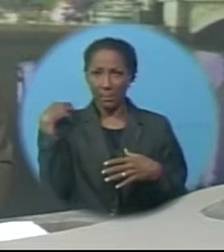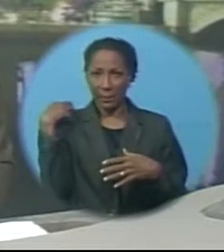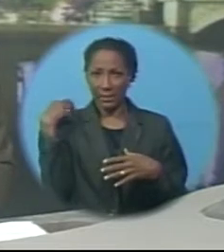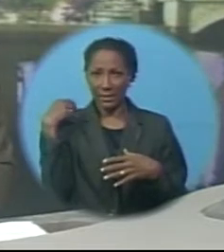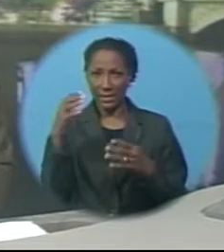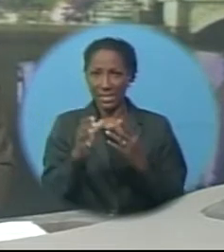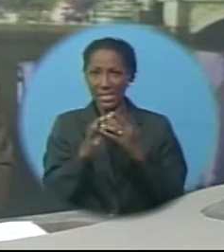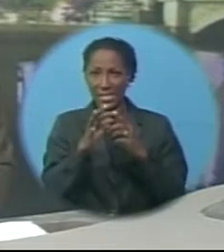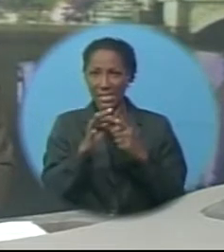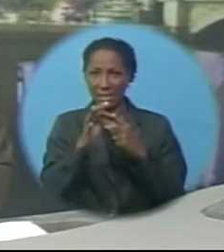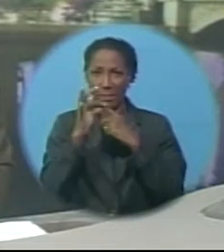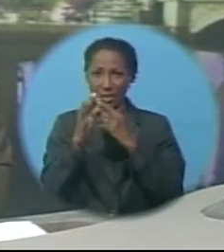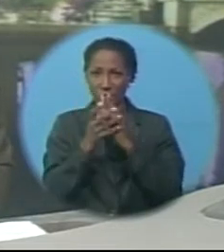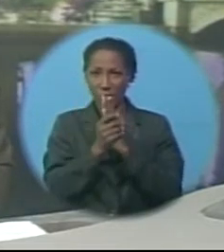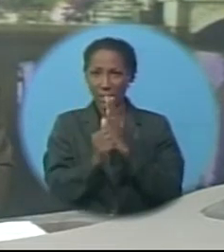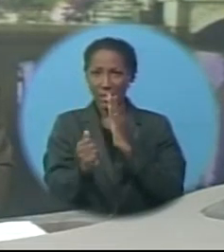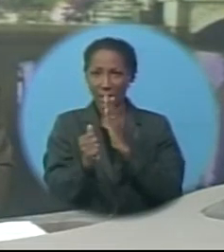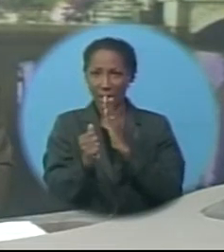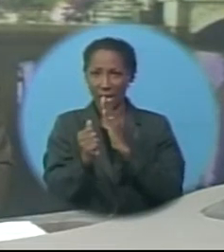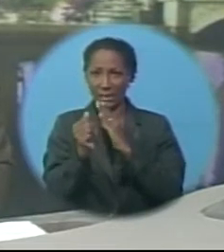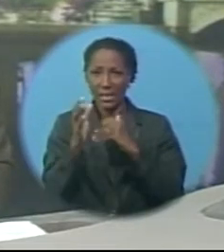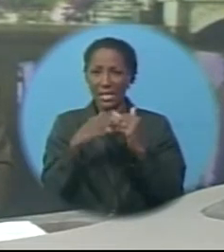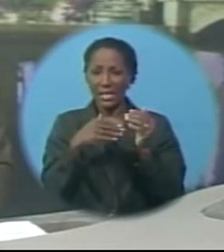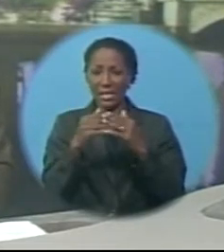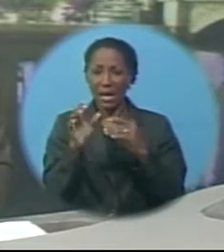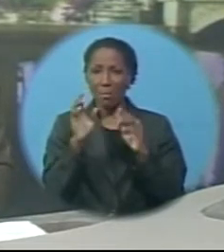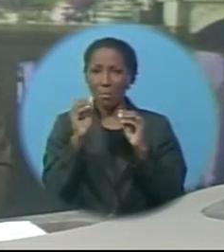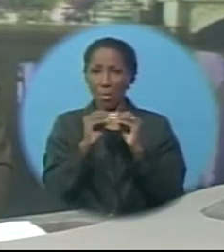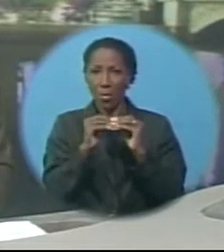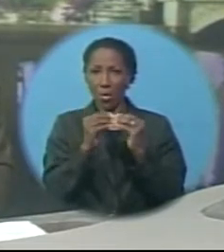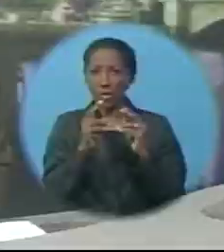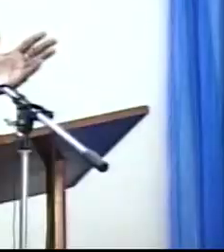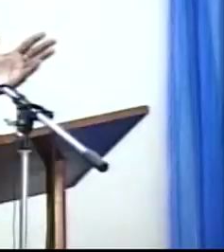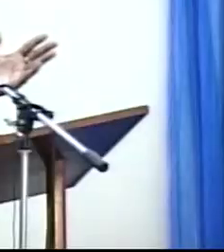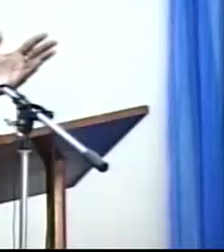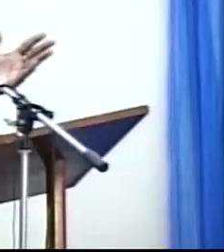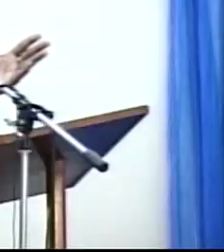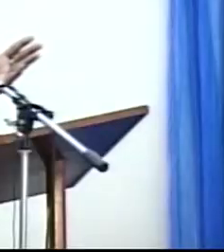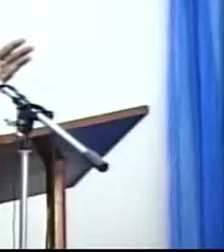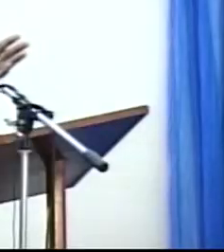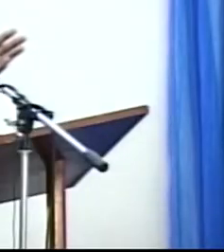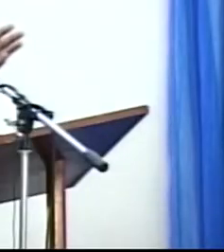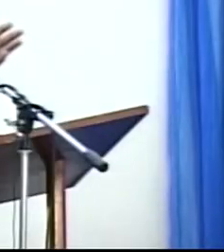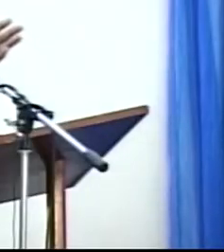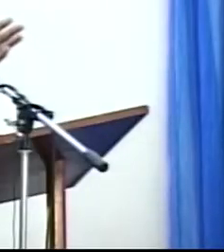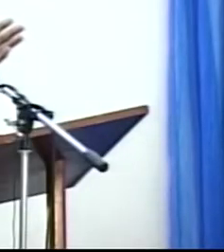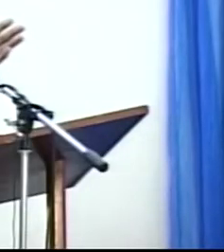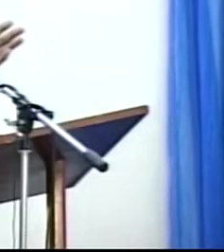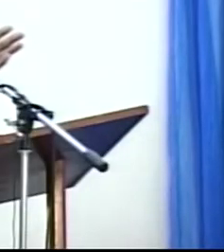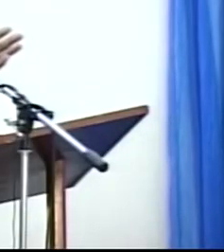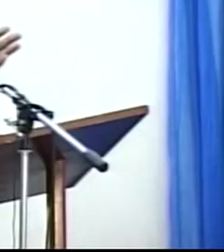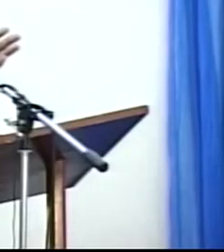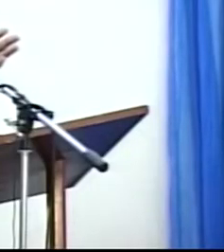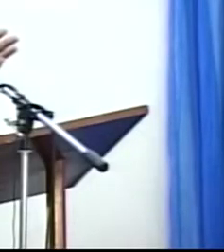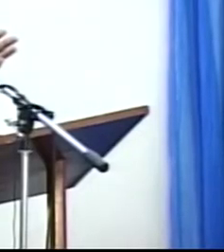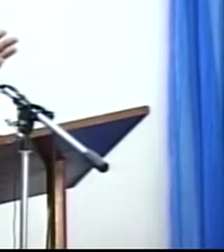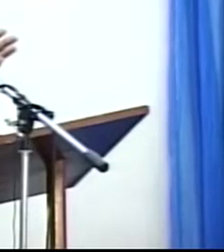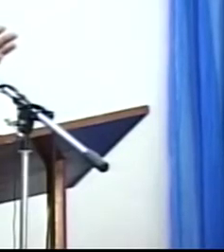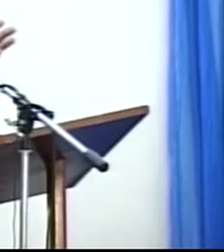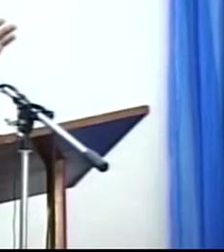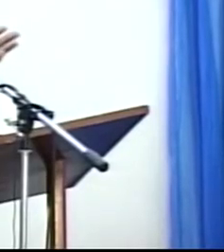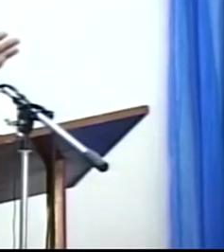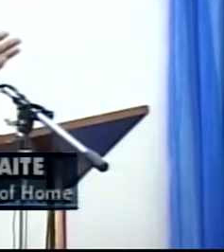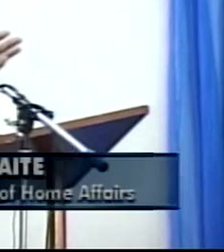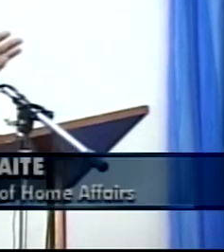specialist skills rather than the force having more special units. The average constable that you employ